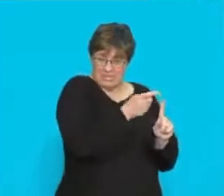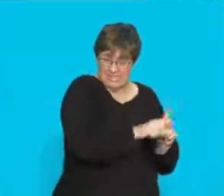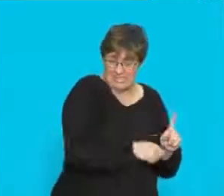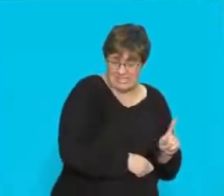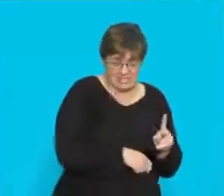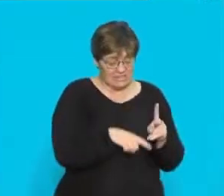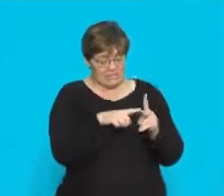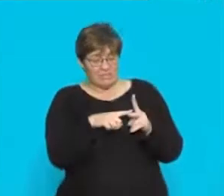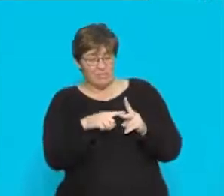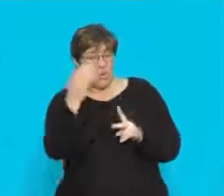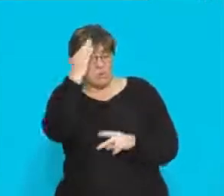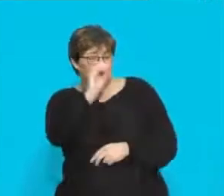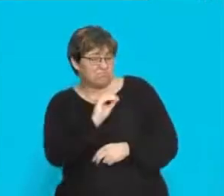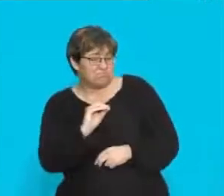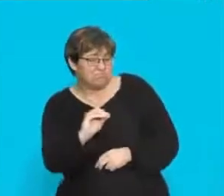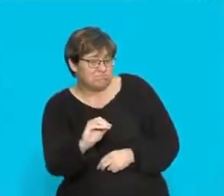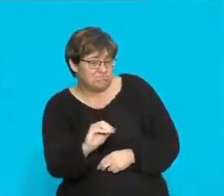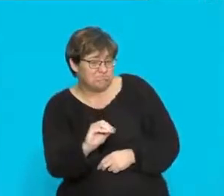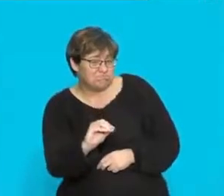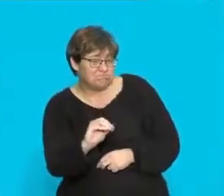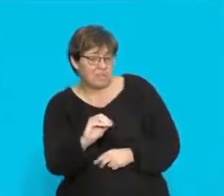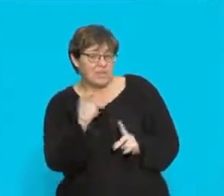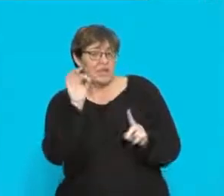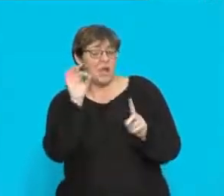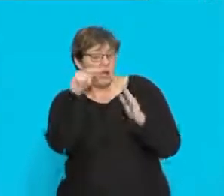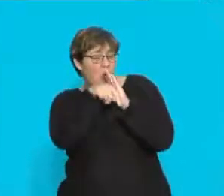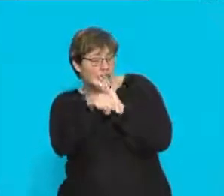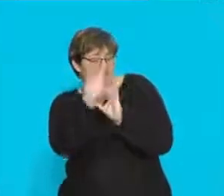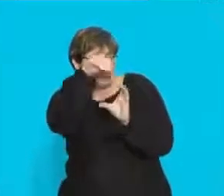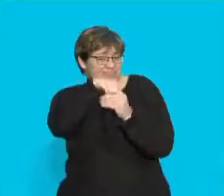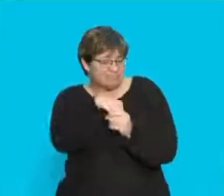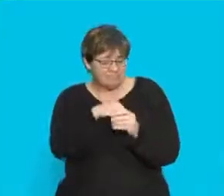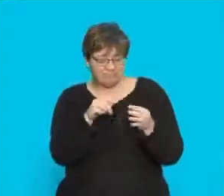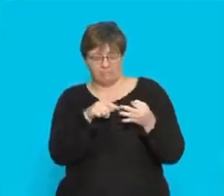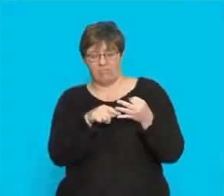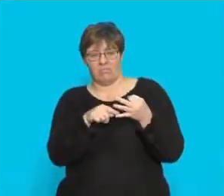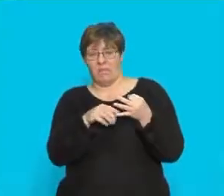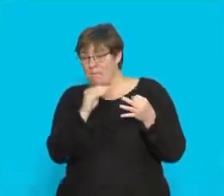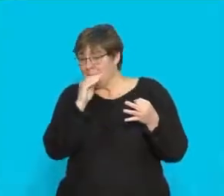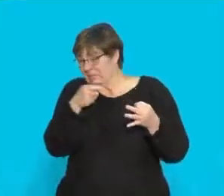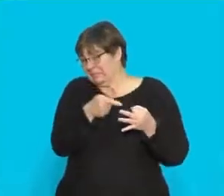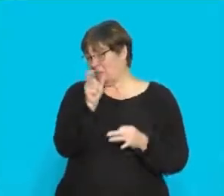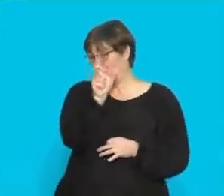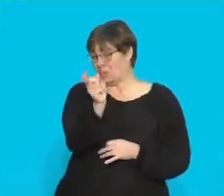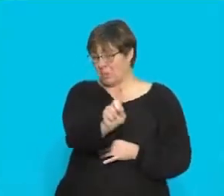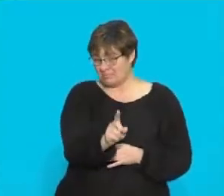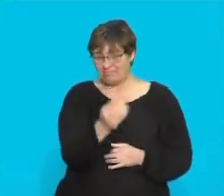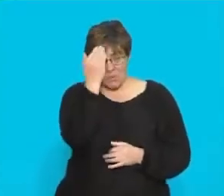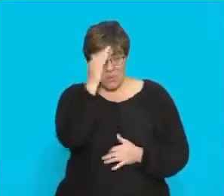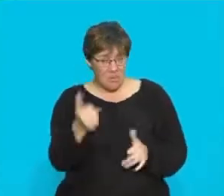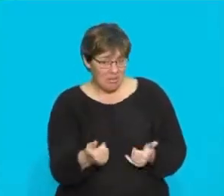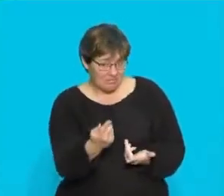what they are? Do I know how to put it into a specific context? Do I know the meaning of that